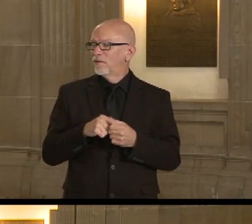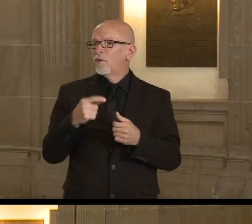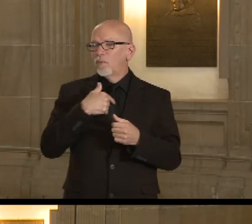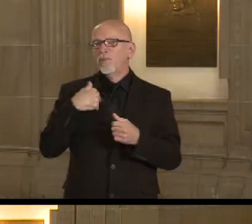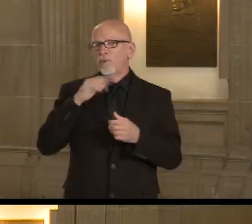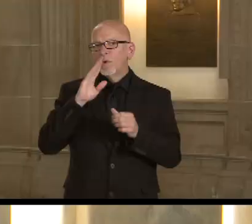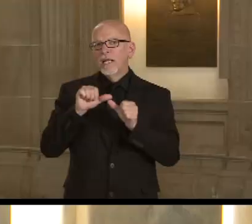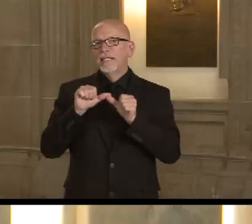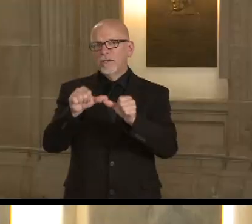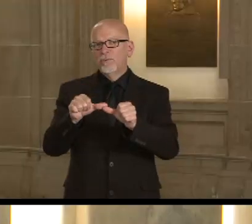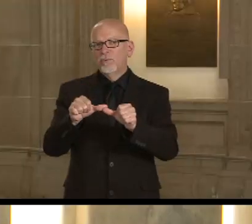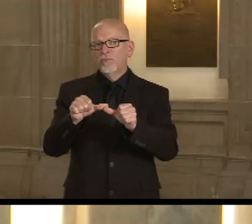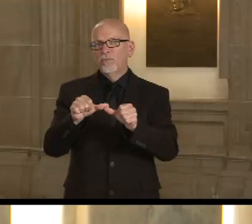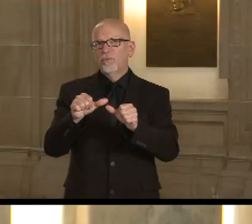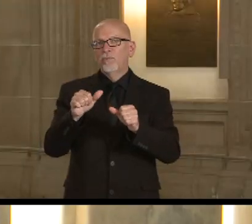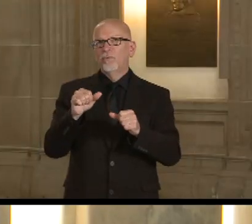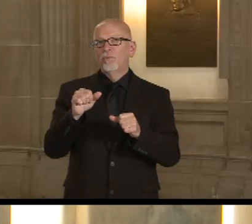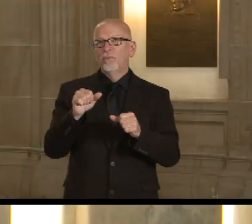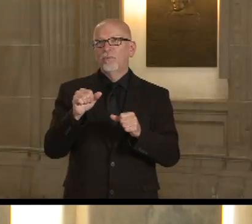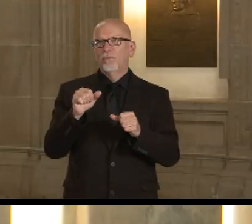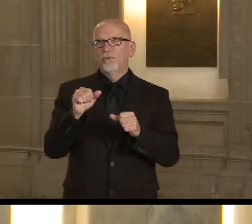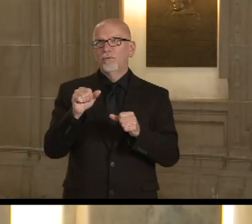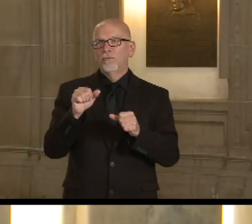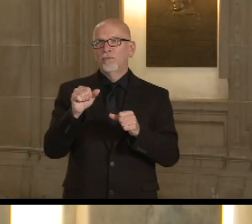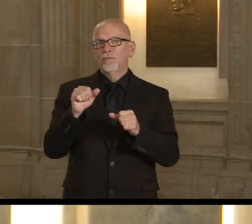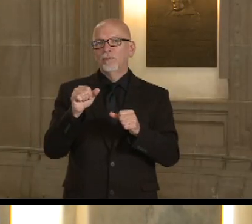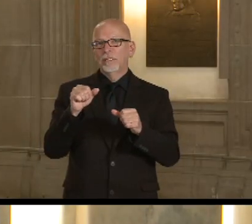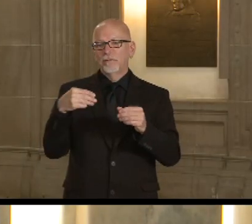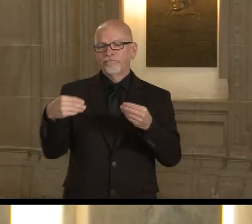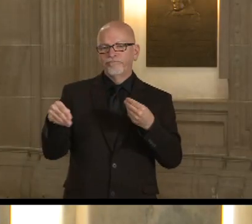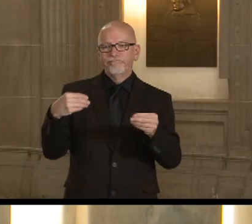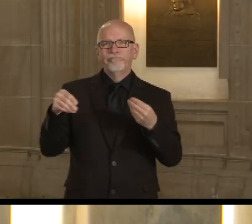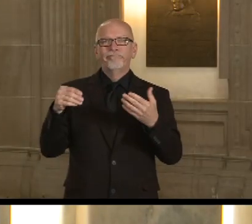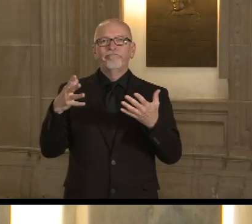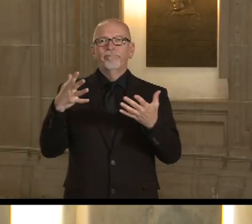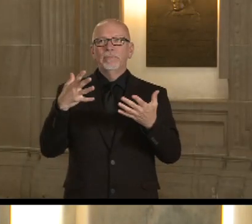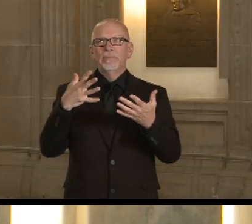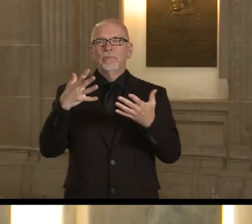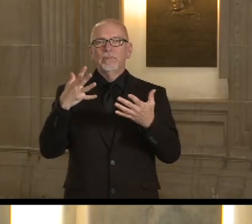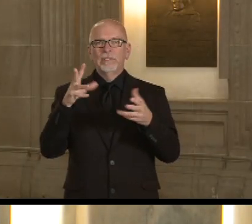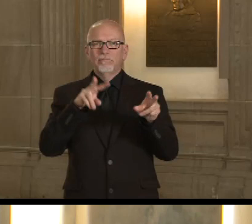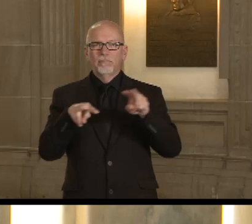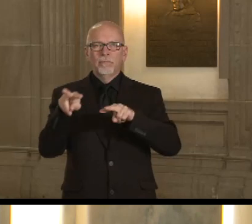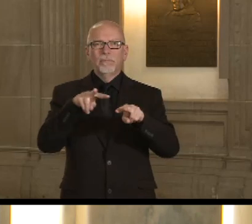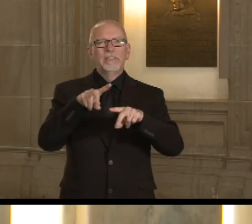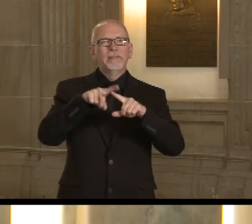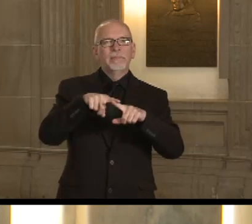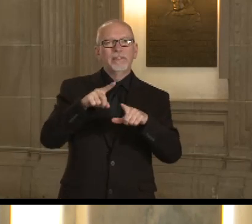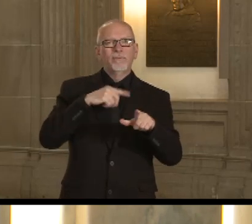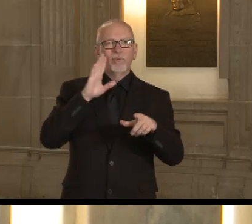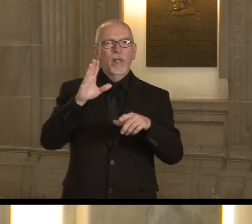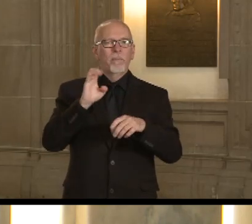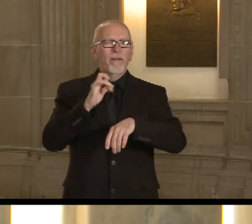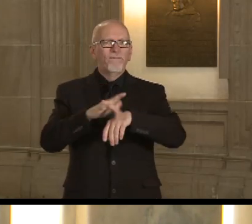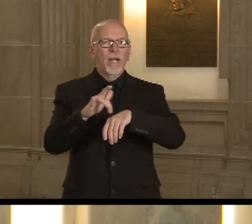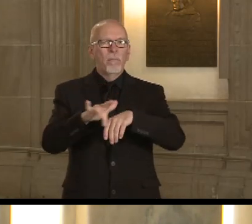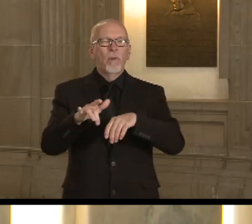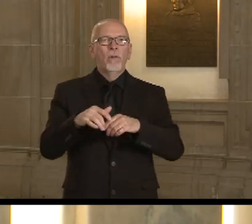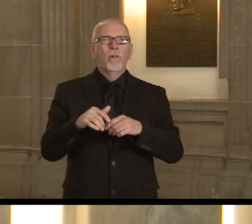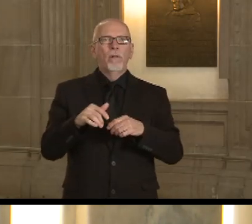We're going to continue to be nimble, Lindsay, and be available